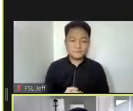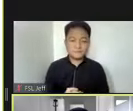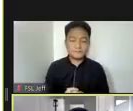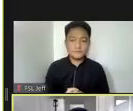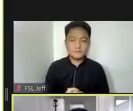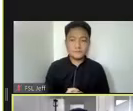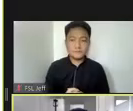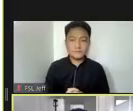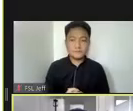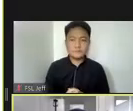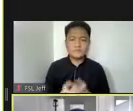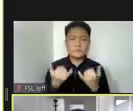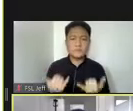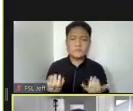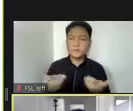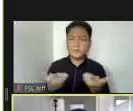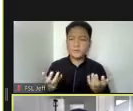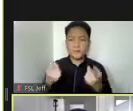Captain A, next slide.